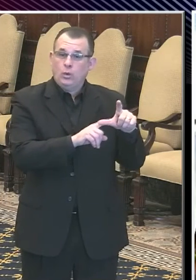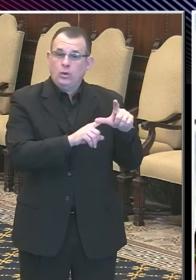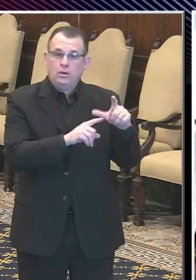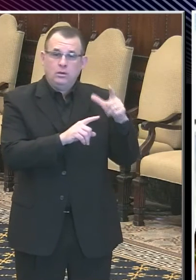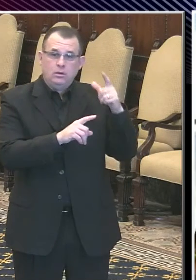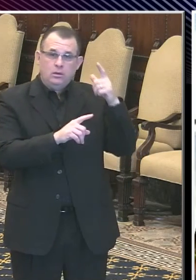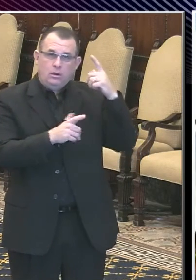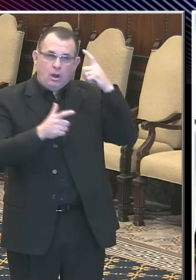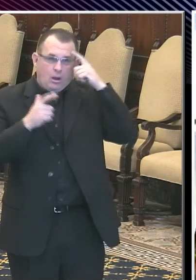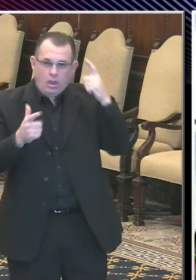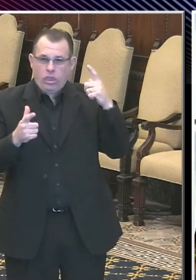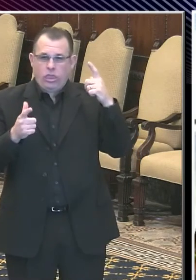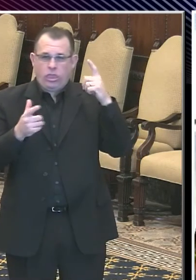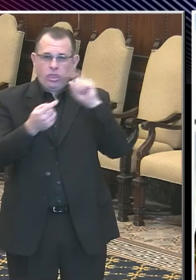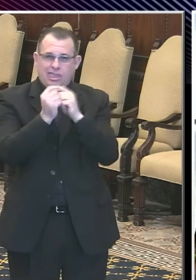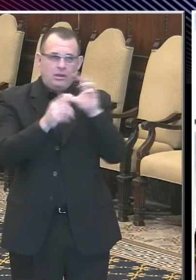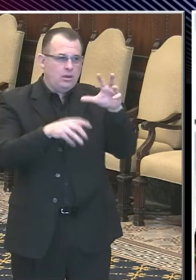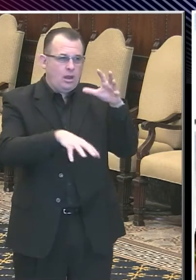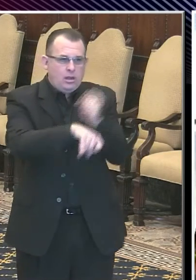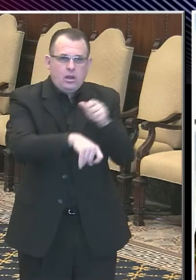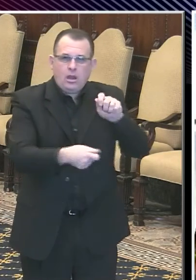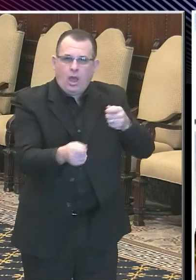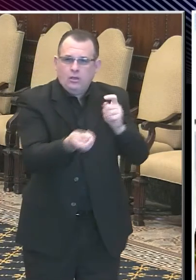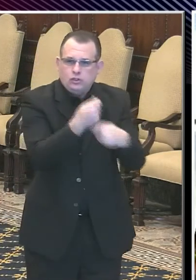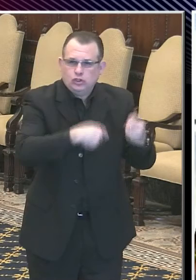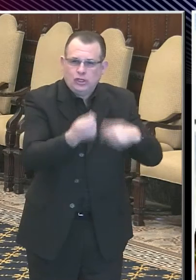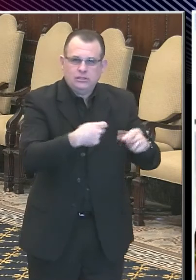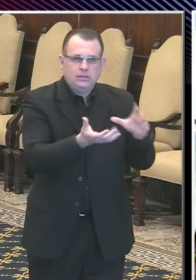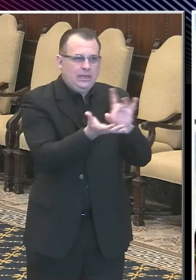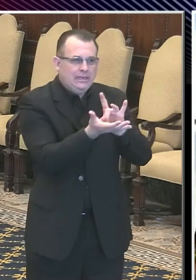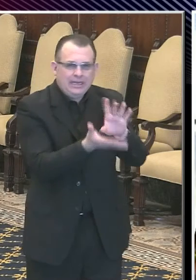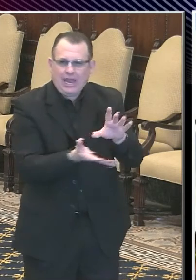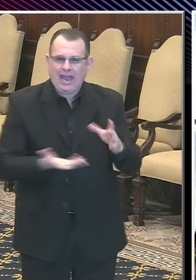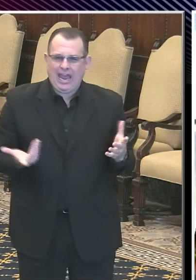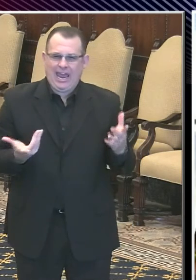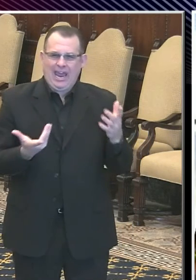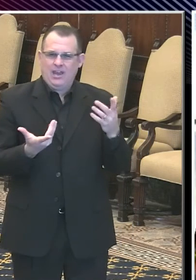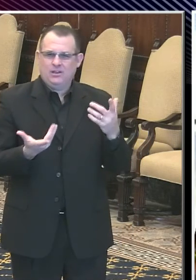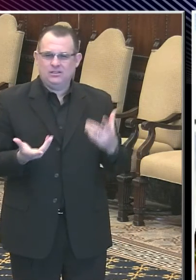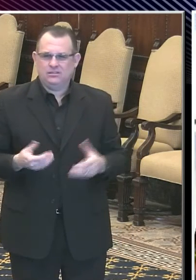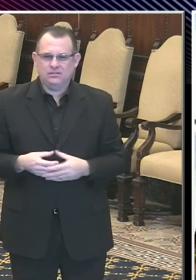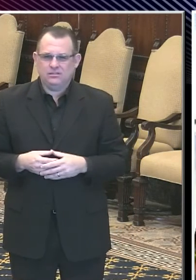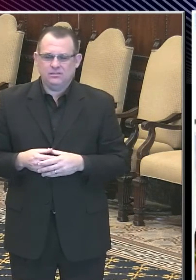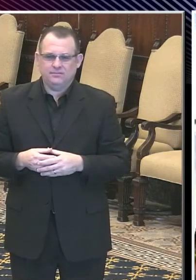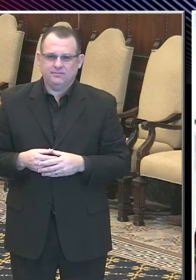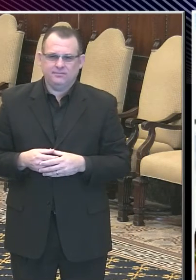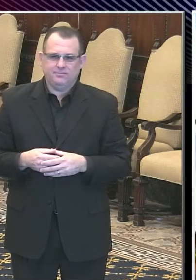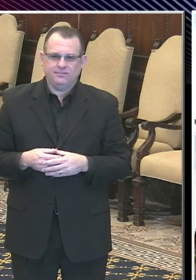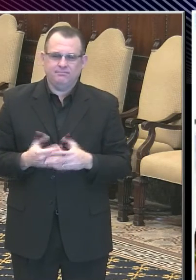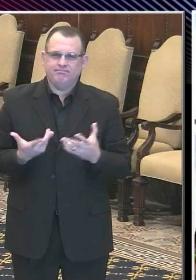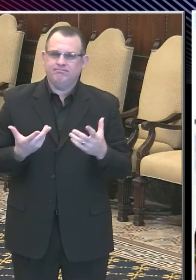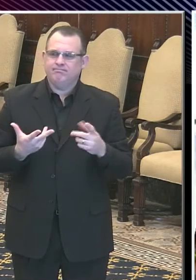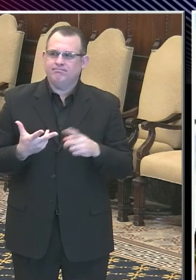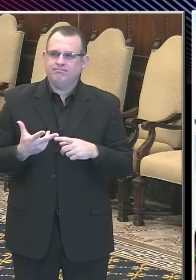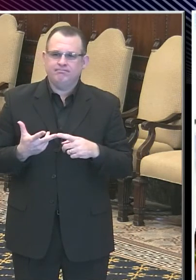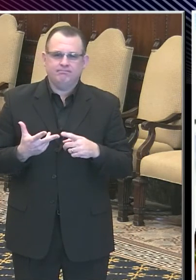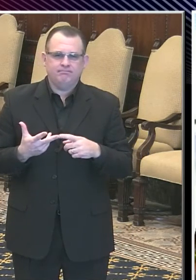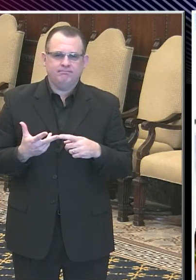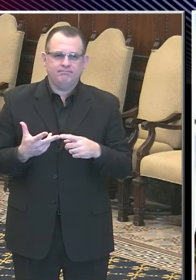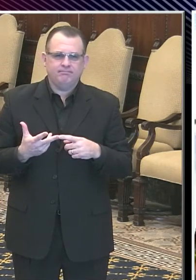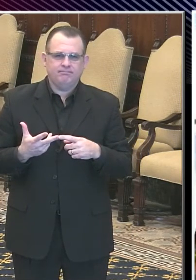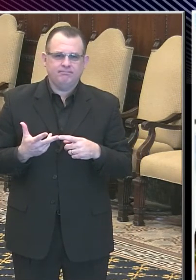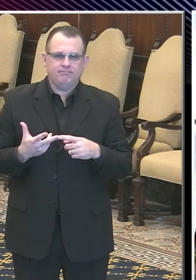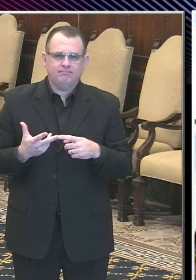and change the locks or force them out of their apartment or their house, a